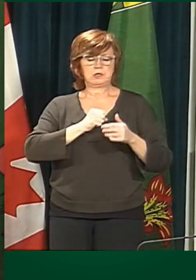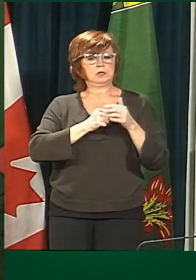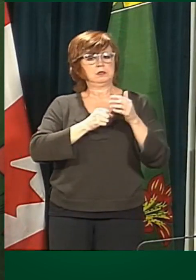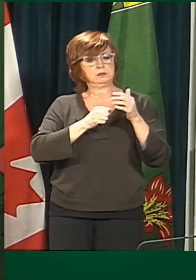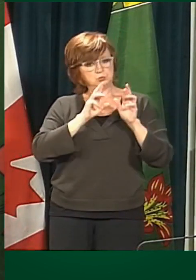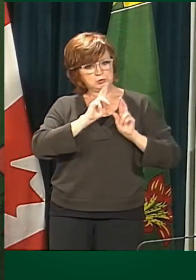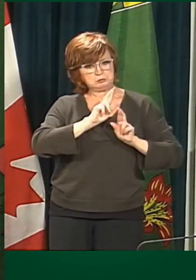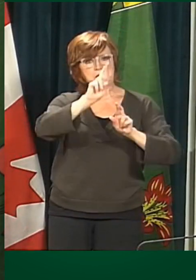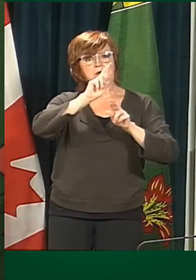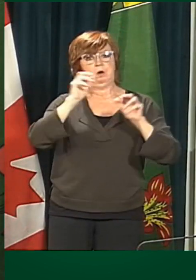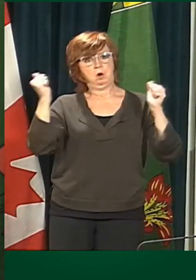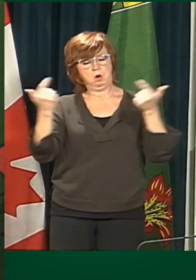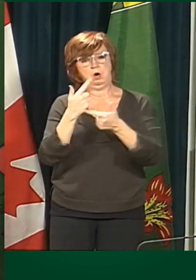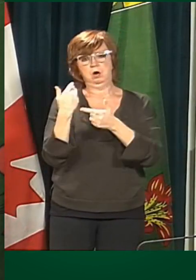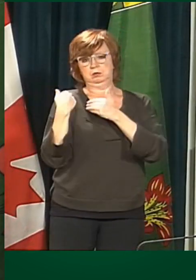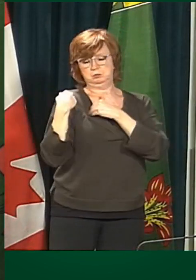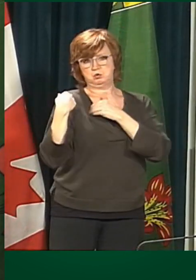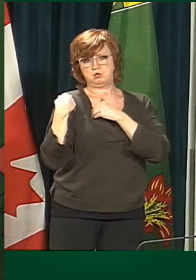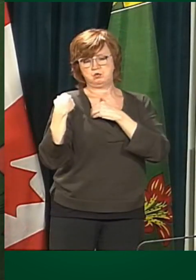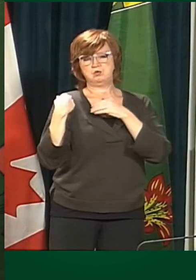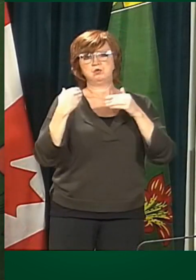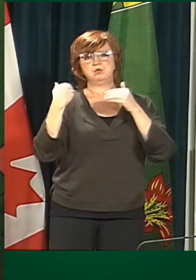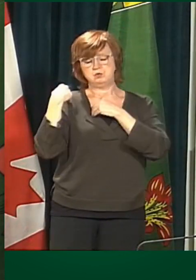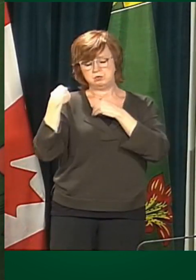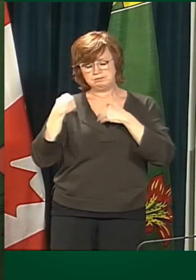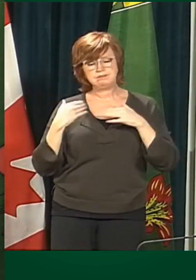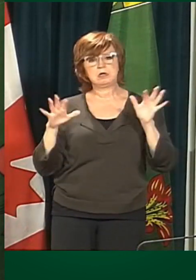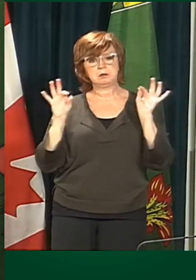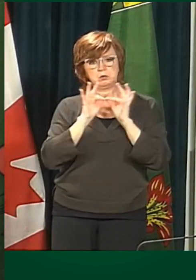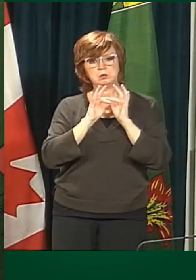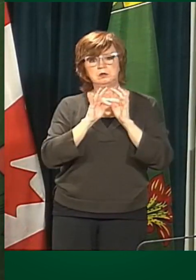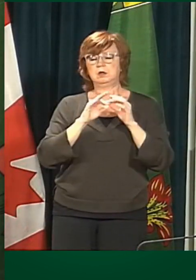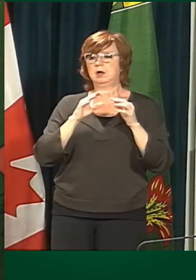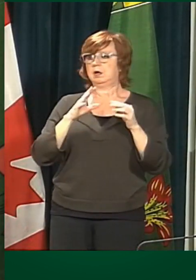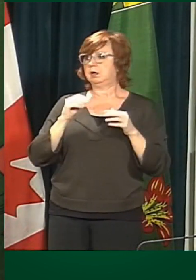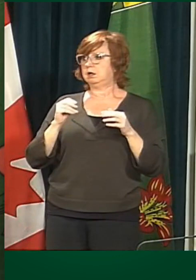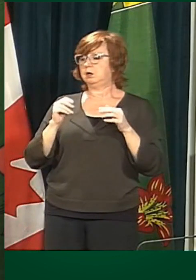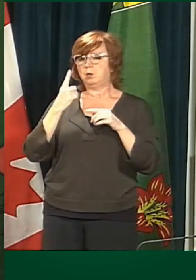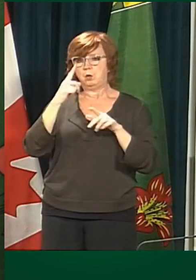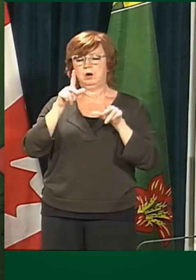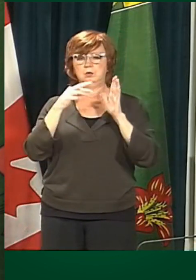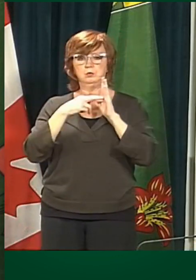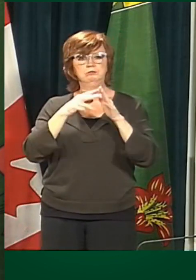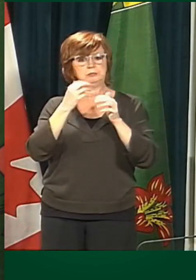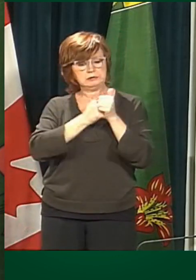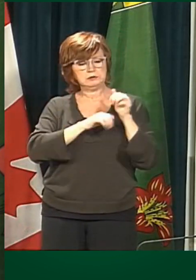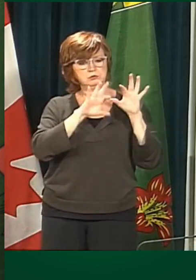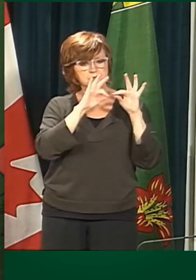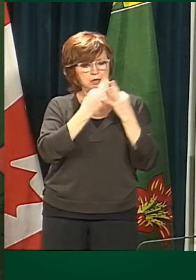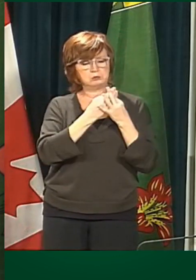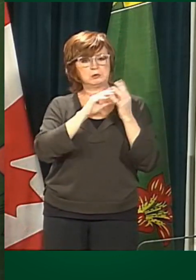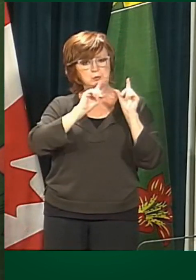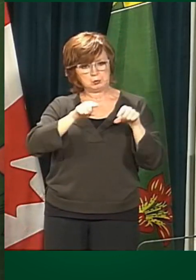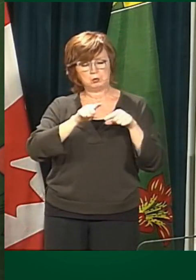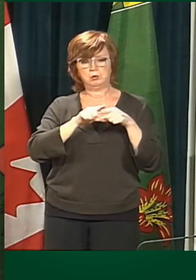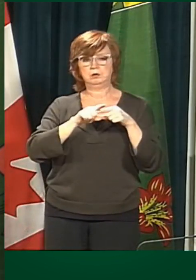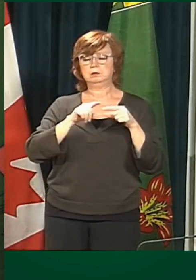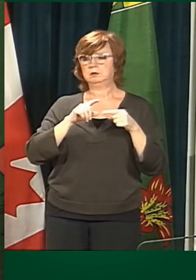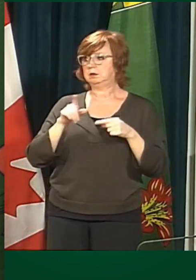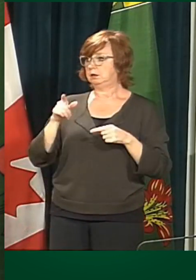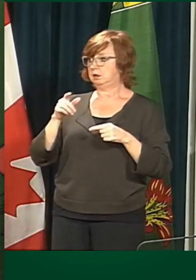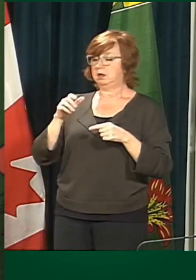go in, you're efficient in terms of what you need, and then come out. Thanks. You have a follow-up, Alicia? I do. Thank